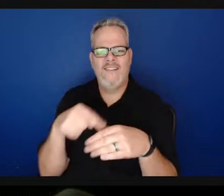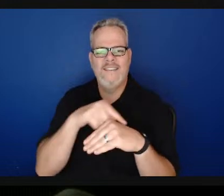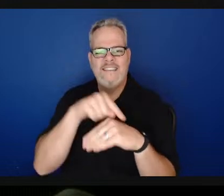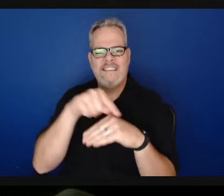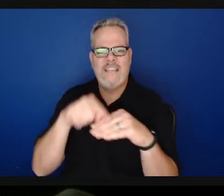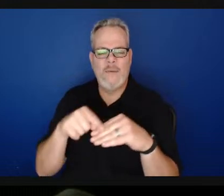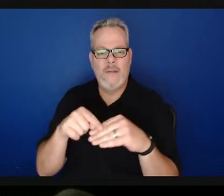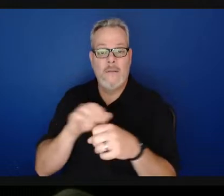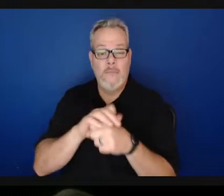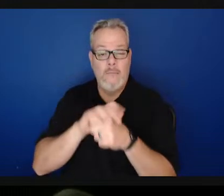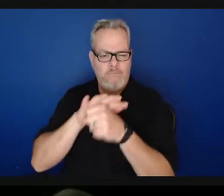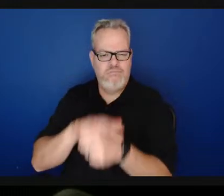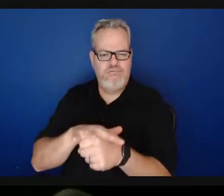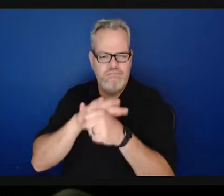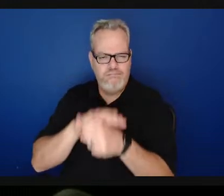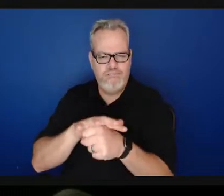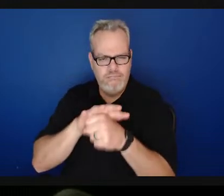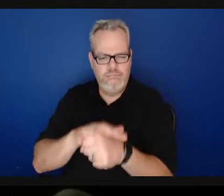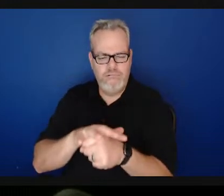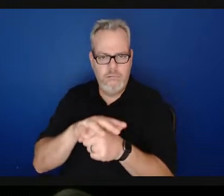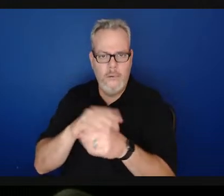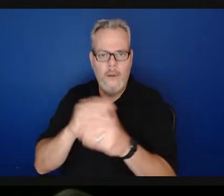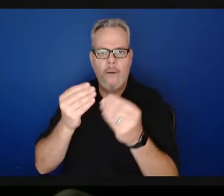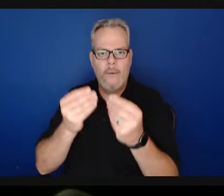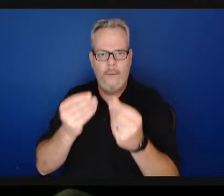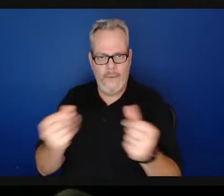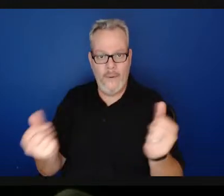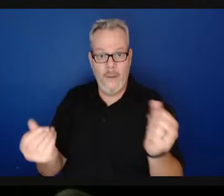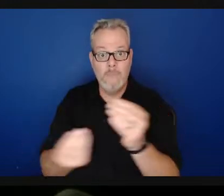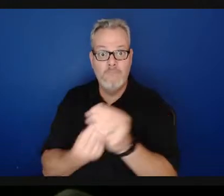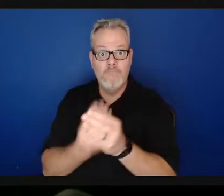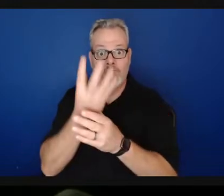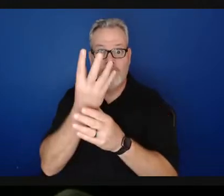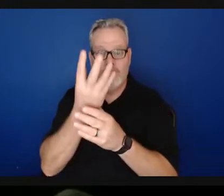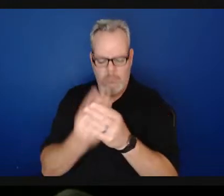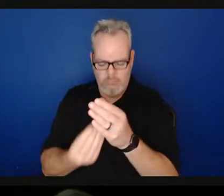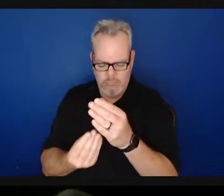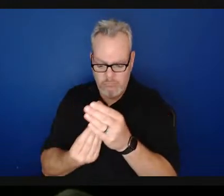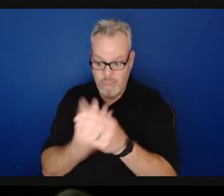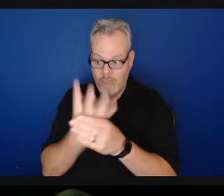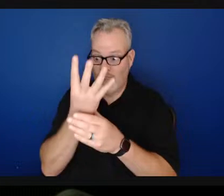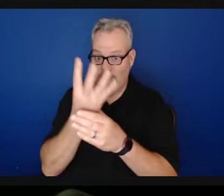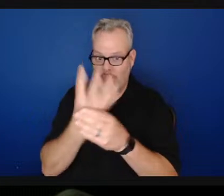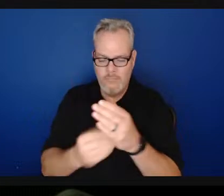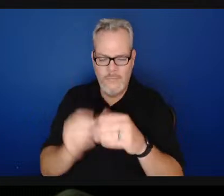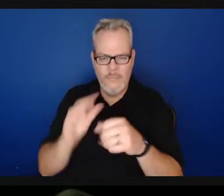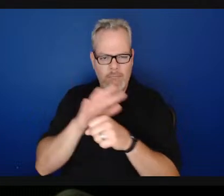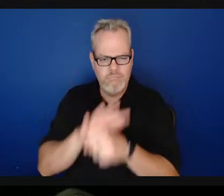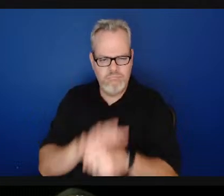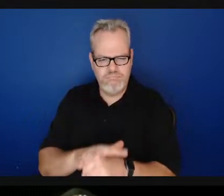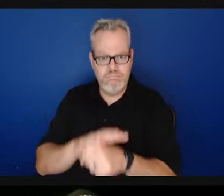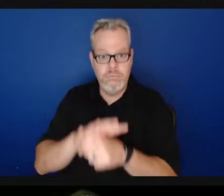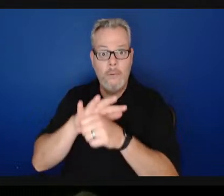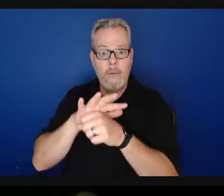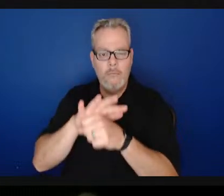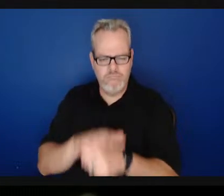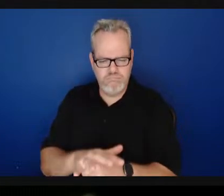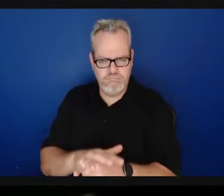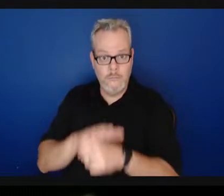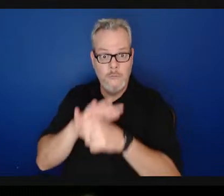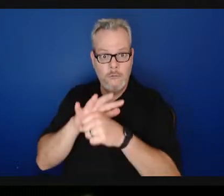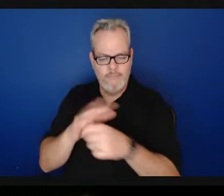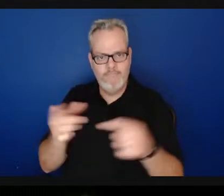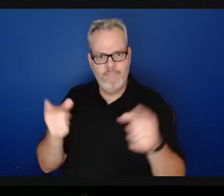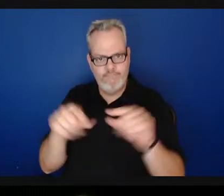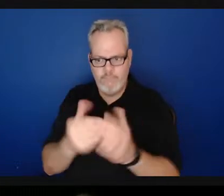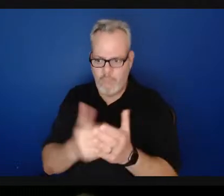releasing, pressurizing, releasing, pushing, letting go, pushing, letting go, all that. So that might be happening again here, right? And also